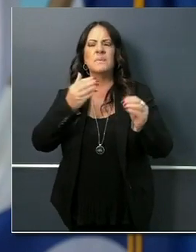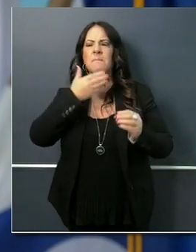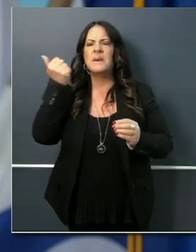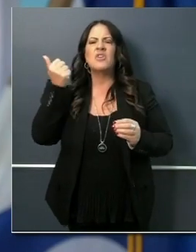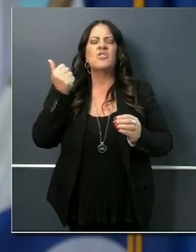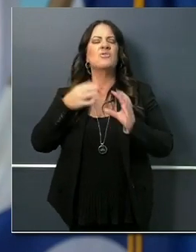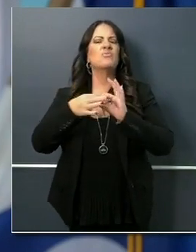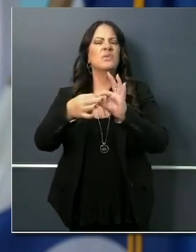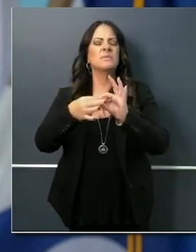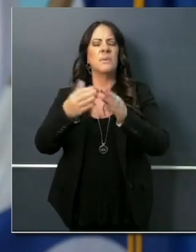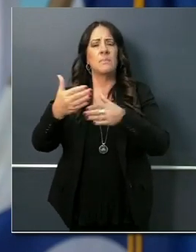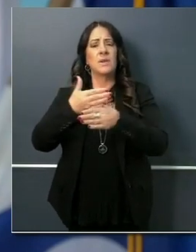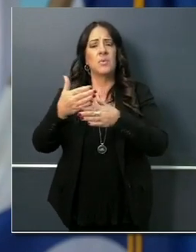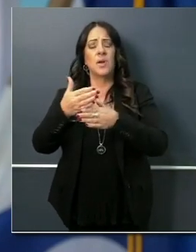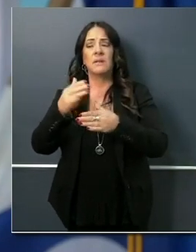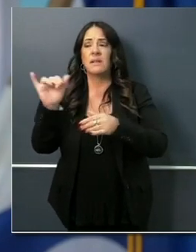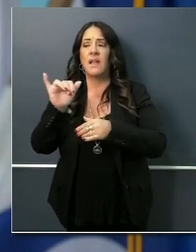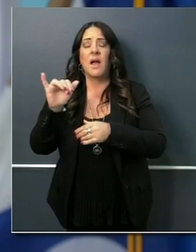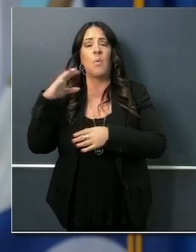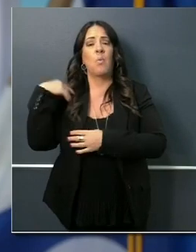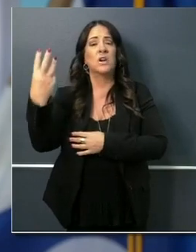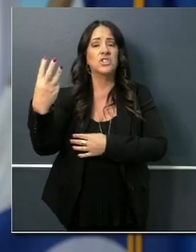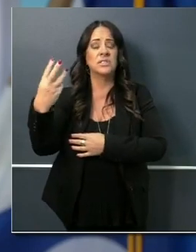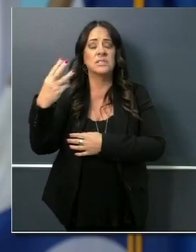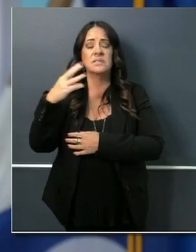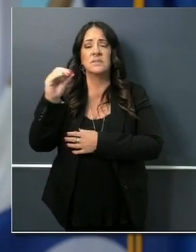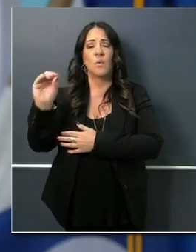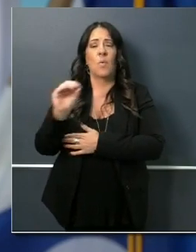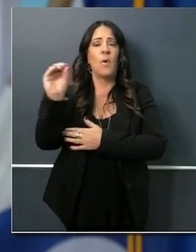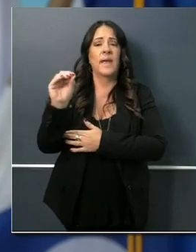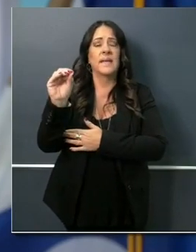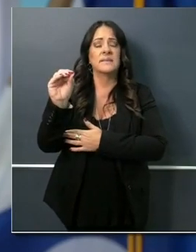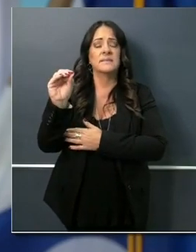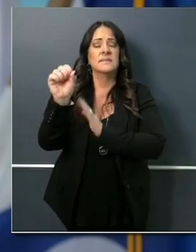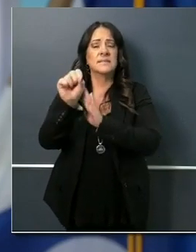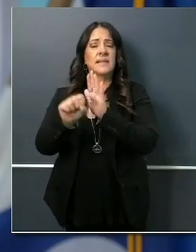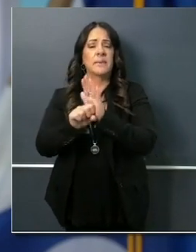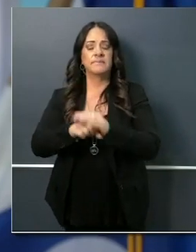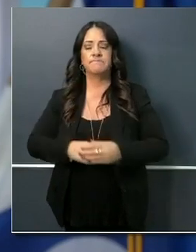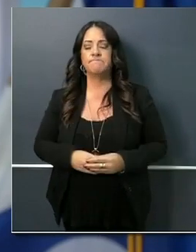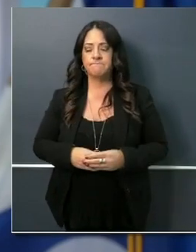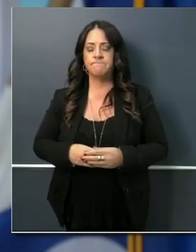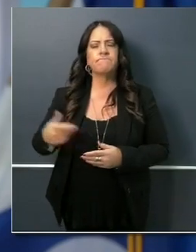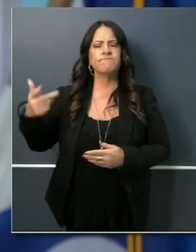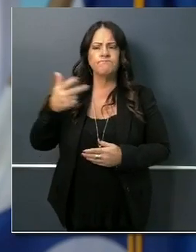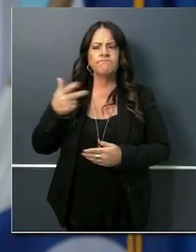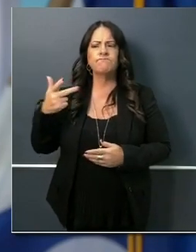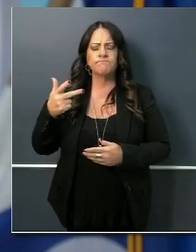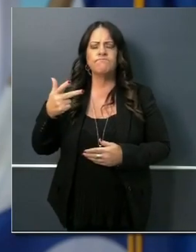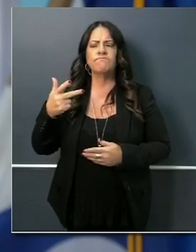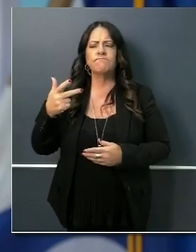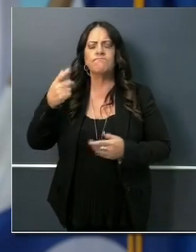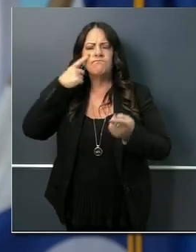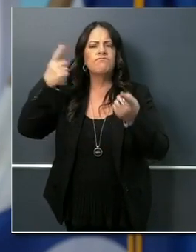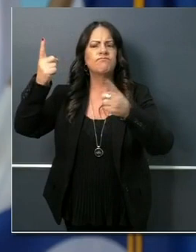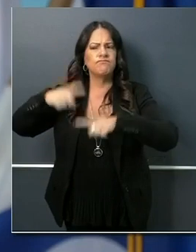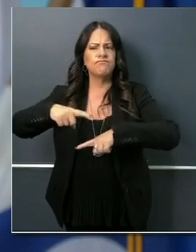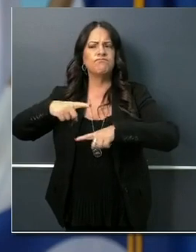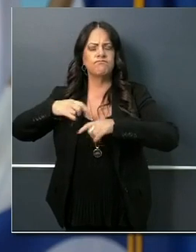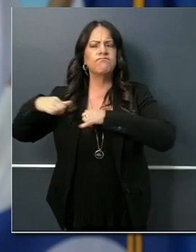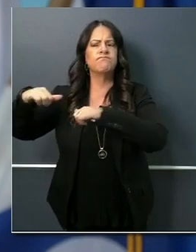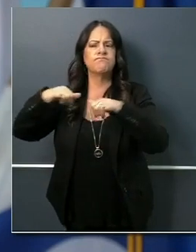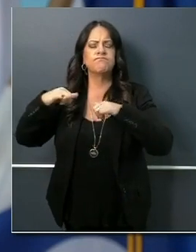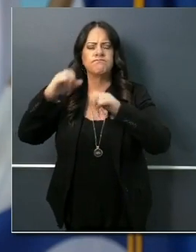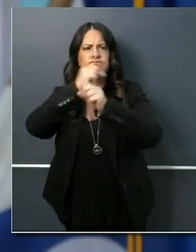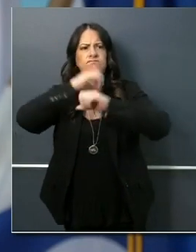Washington State and the state of Oregon. We just sent out a joint statement of a shared vision for a process